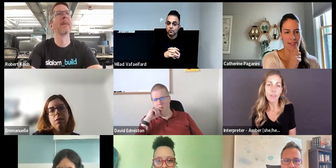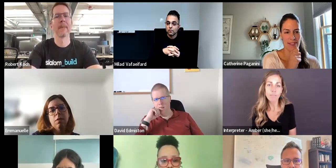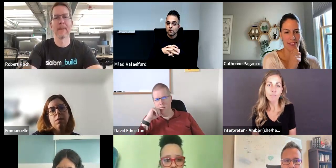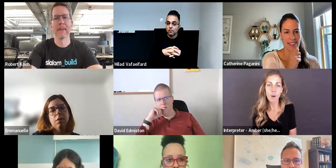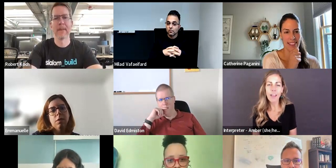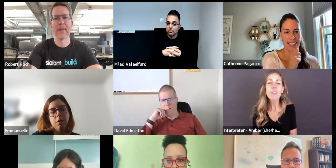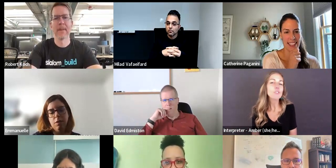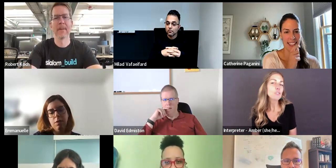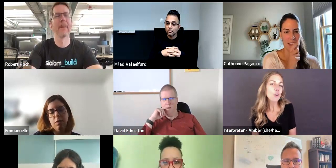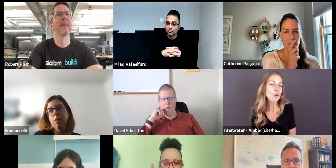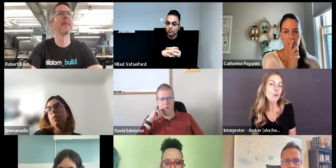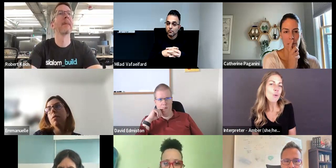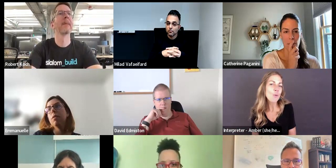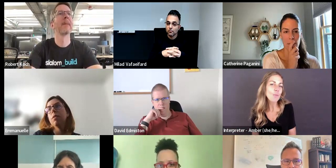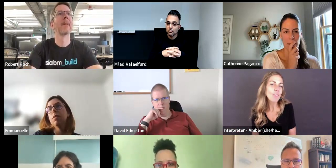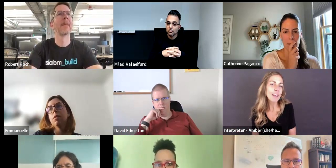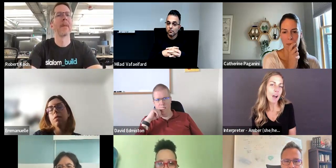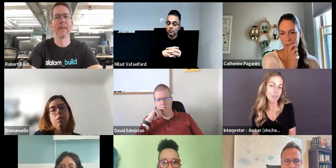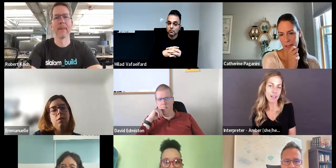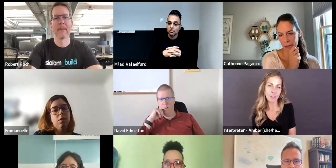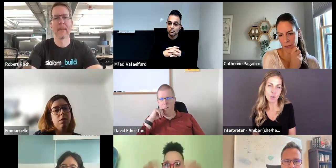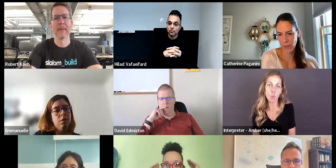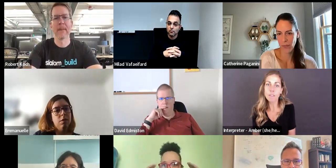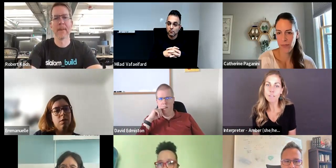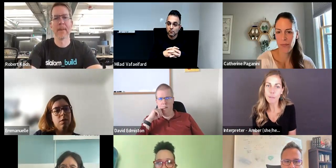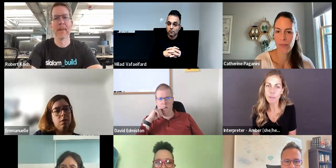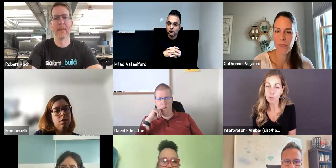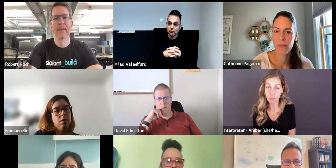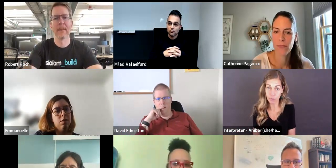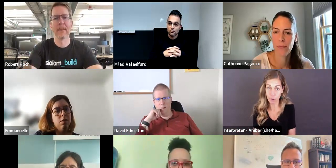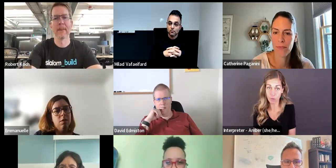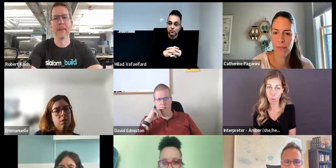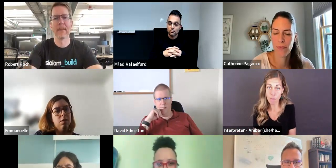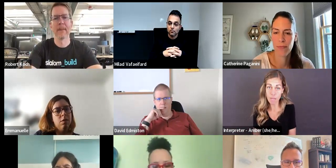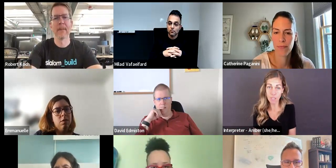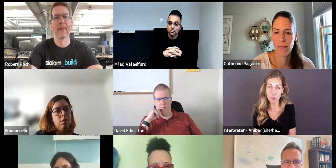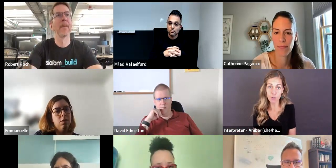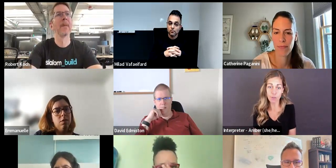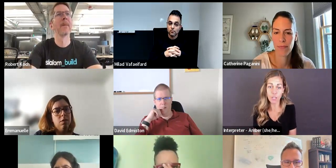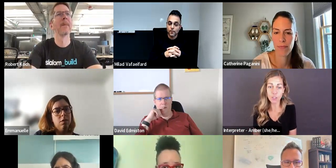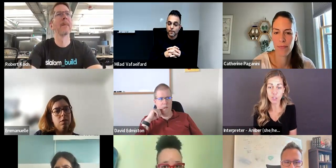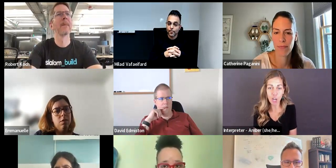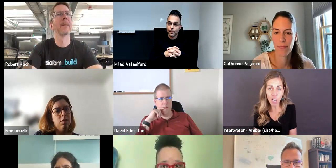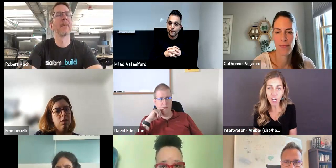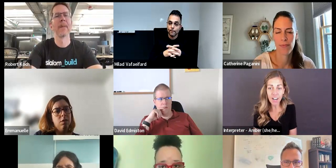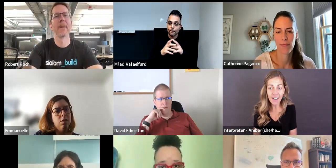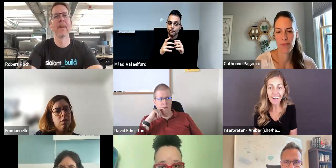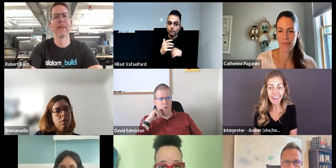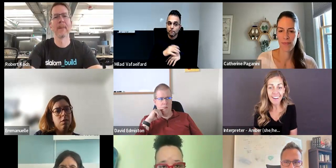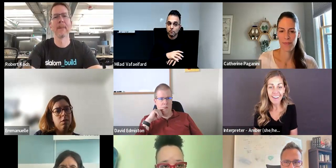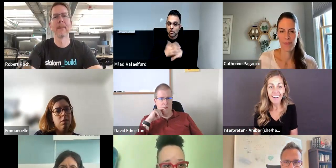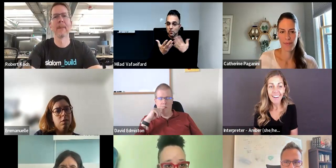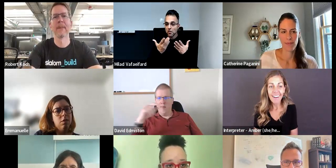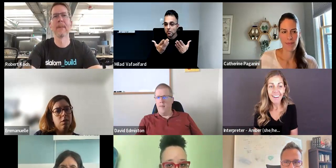Yeah, okay, all right. So then I'll ask you, what's stopping you? Does it feel overwhelming, or do you feel unsure?